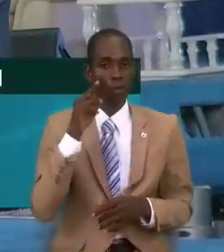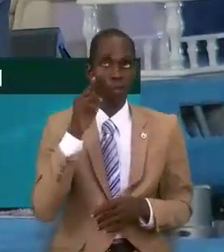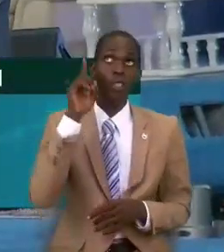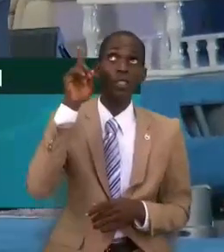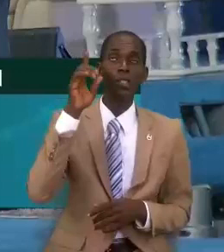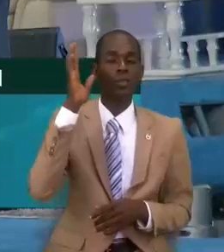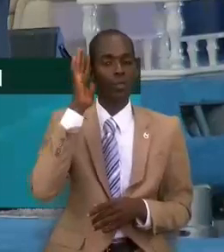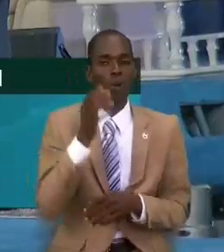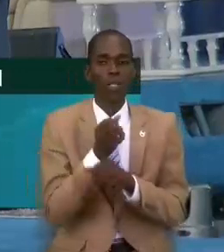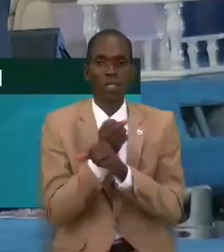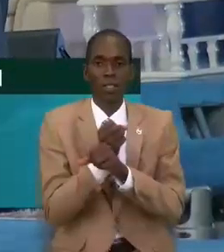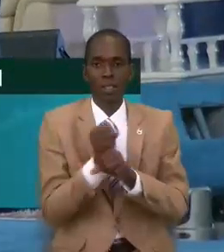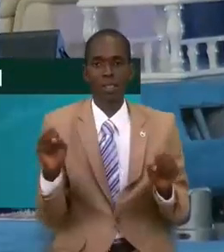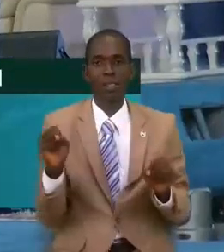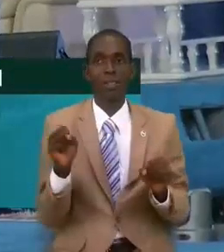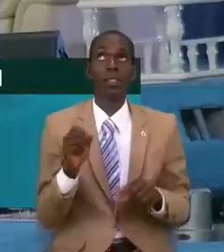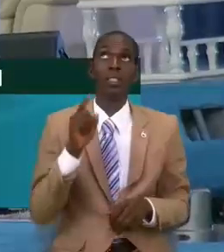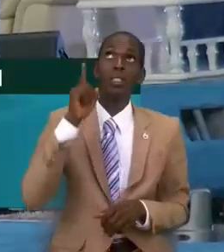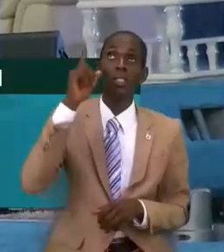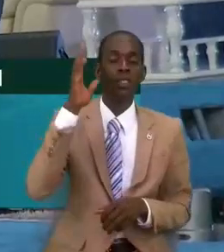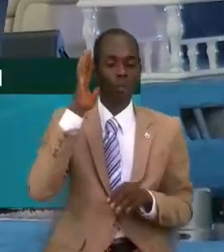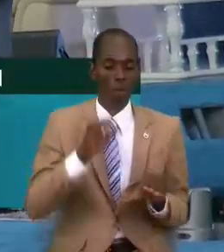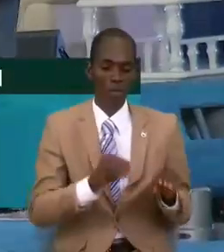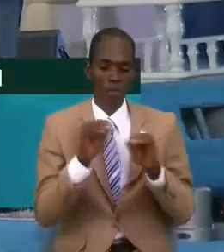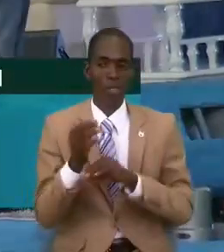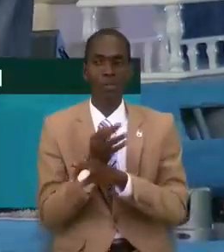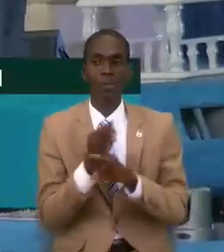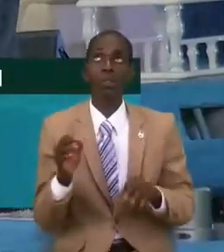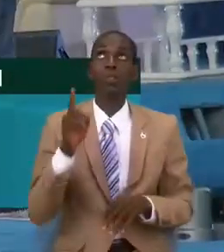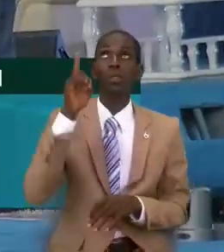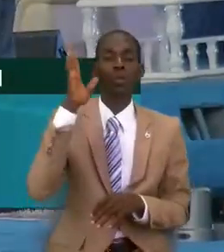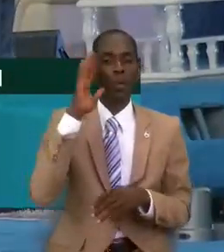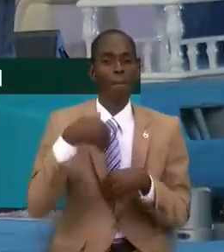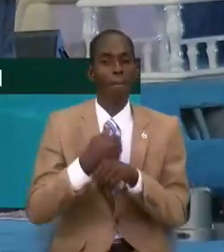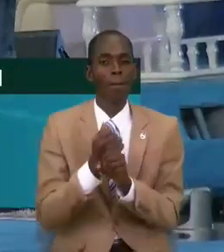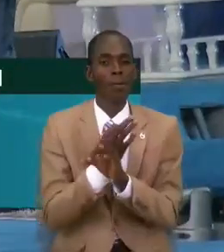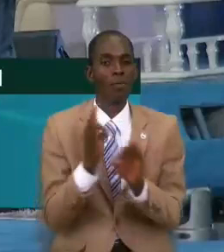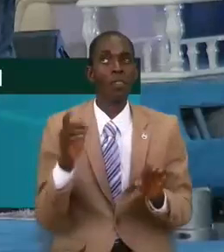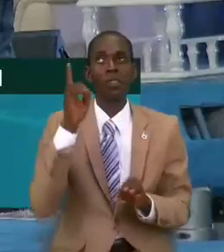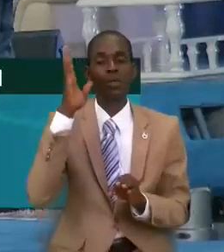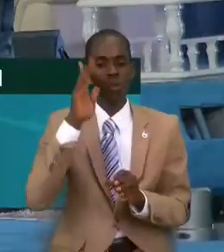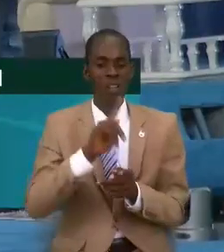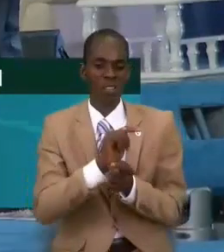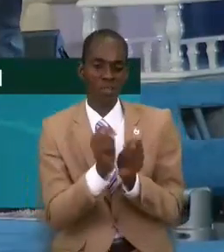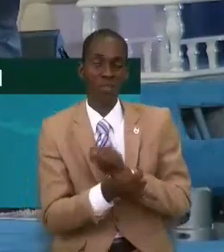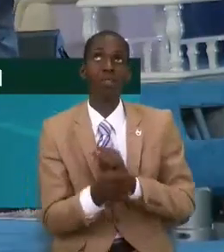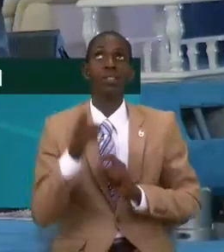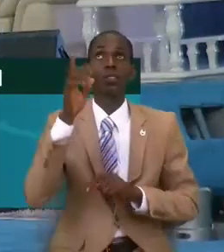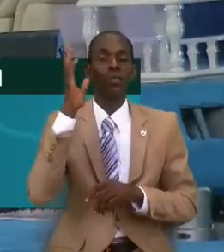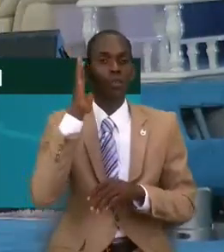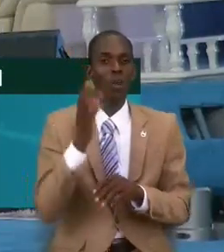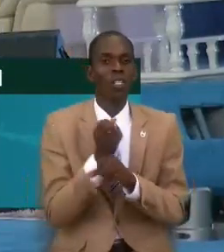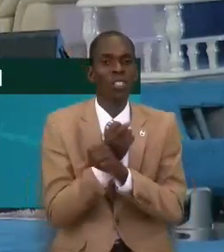free, he shall make free, he shall transform, he shall save his people from